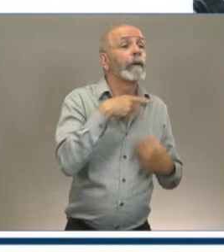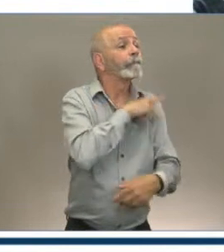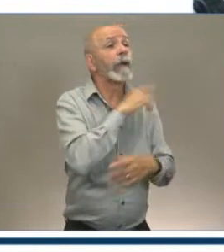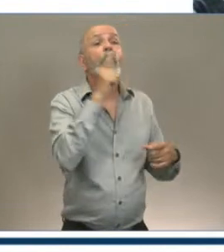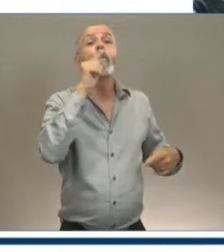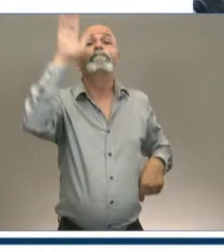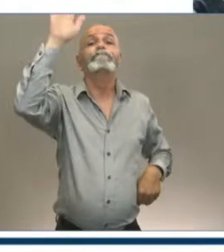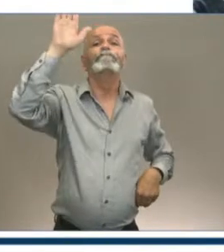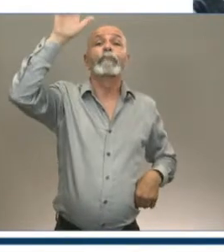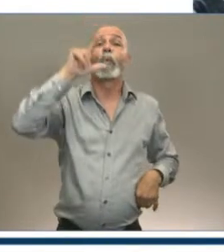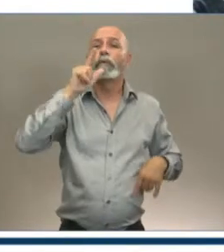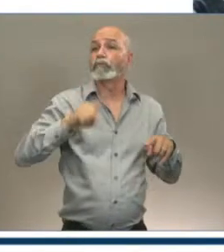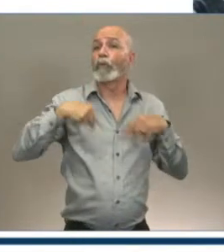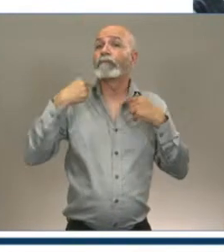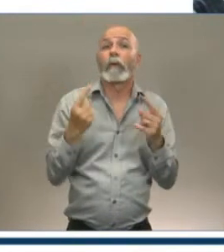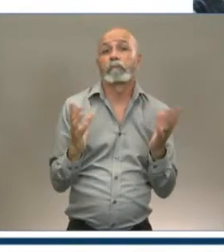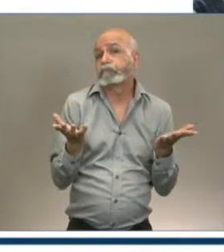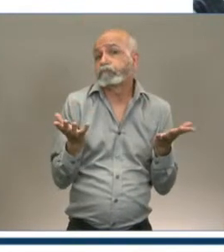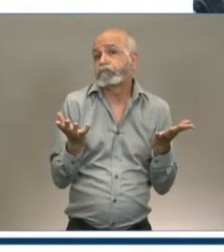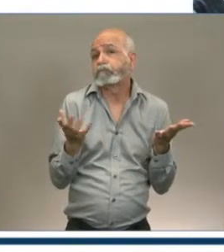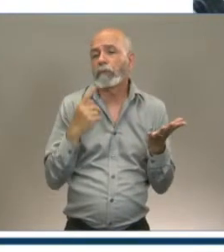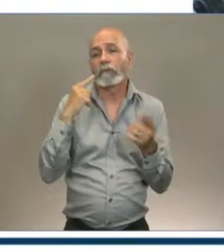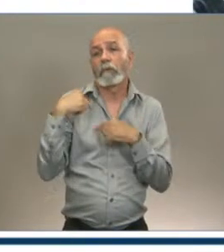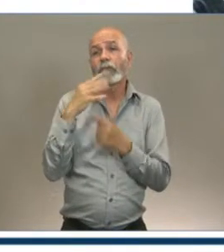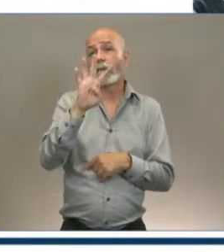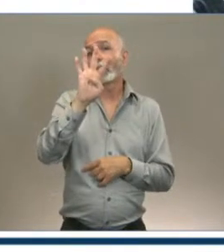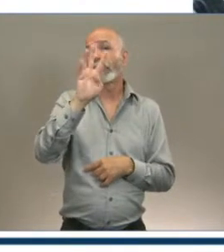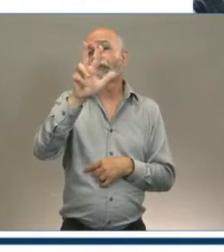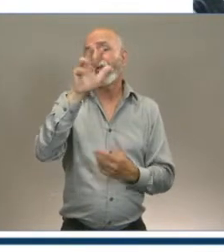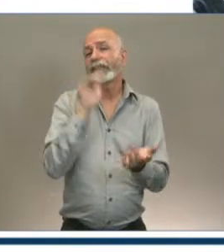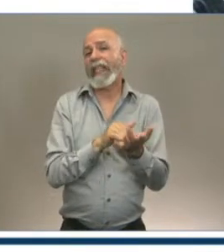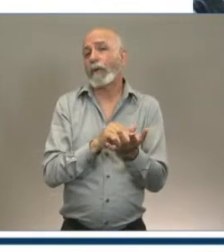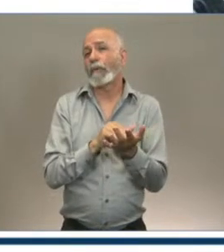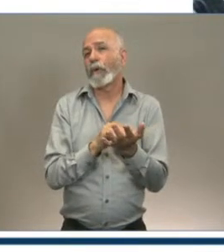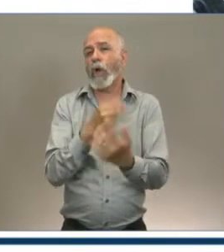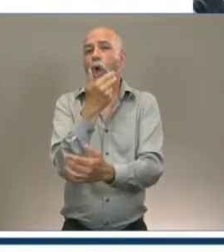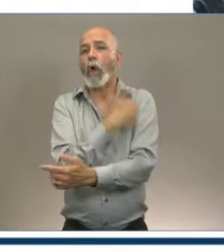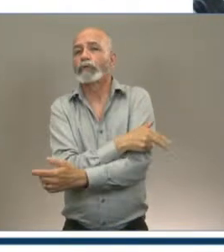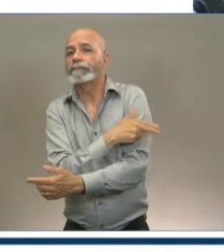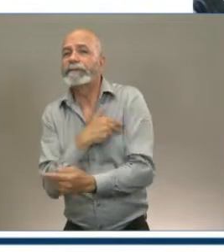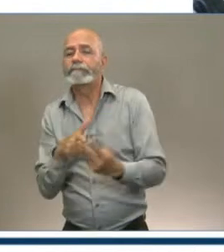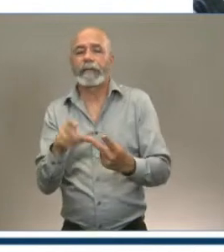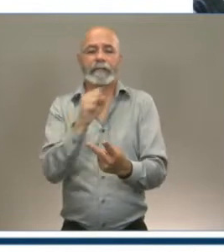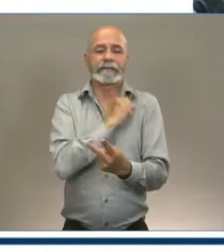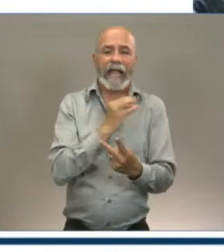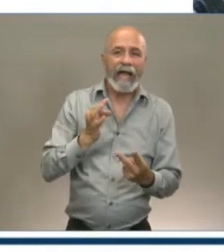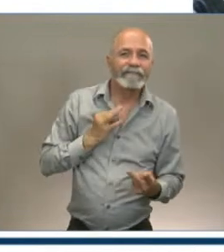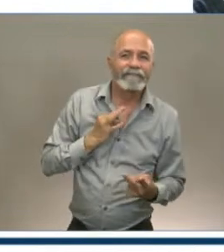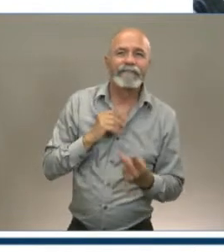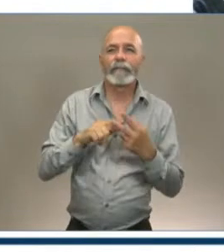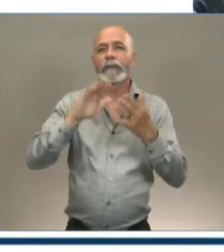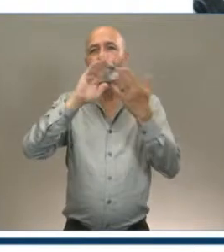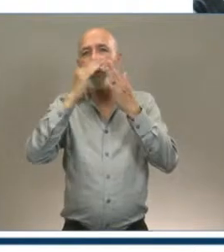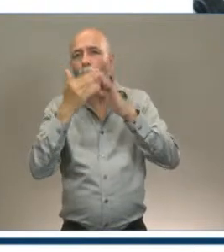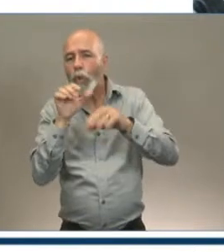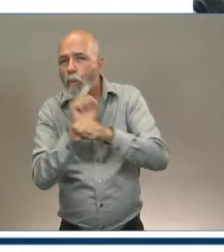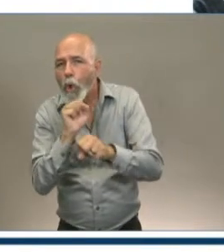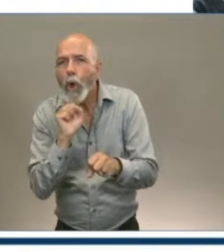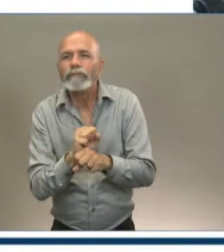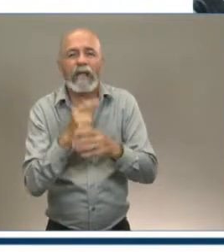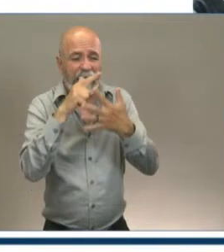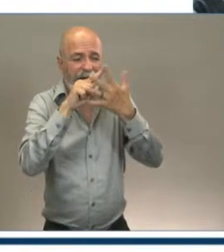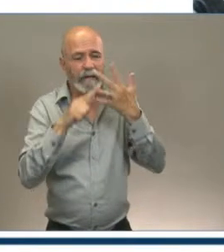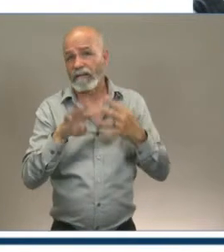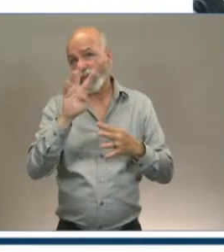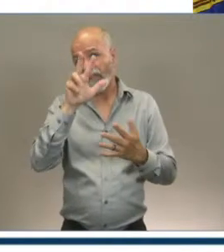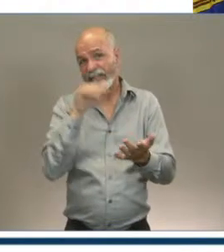43,000 appointments for healthcare workers vaccinations. That would include hospital staff as well as community-based workers through our program. Next,